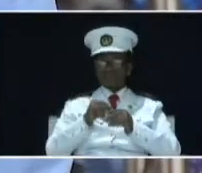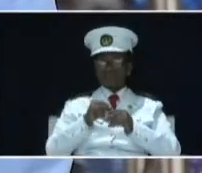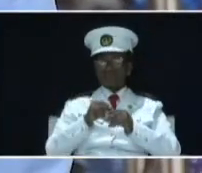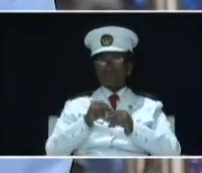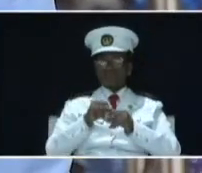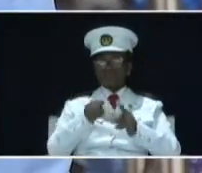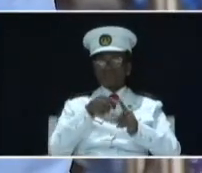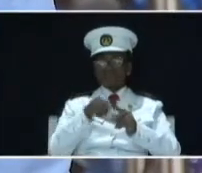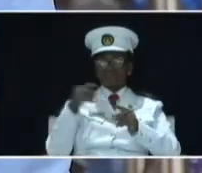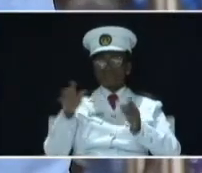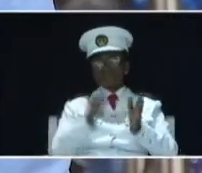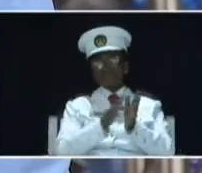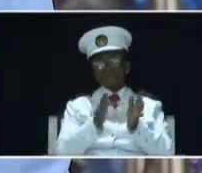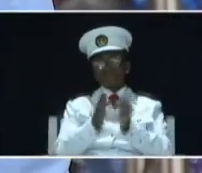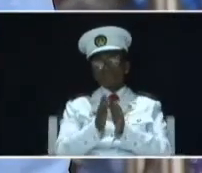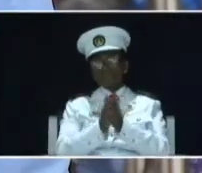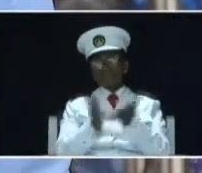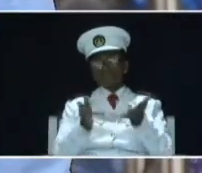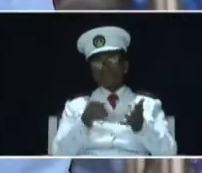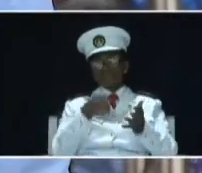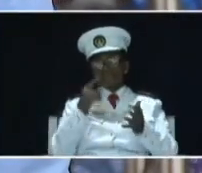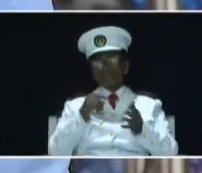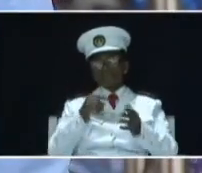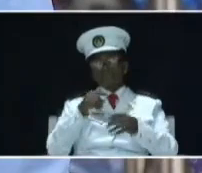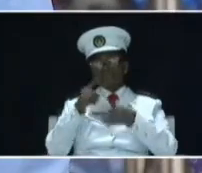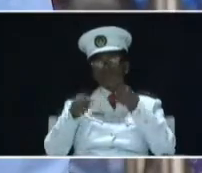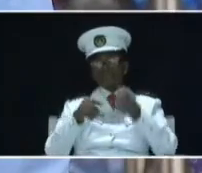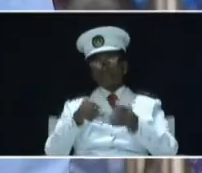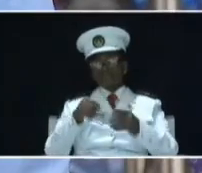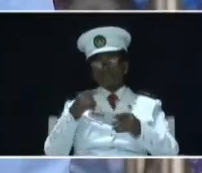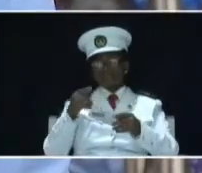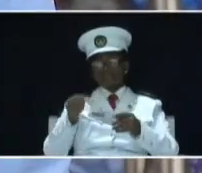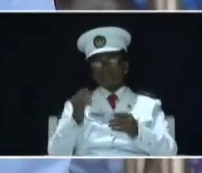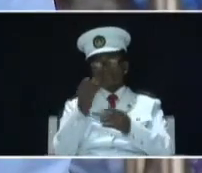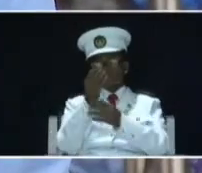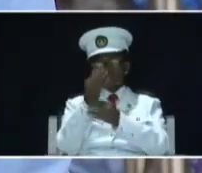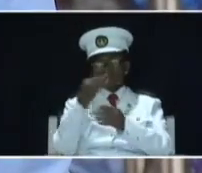when the Bible said God performed special miracles by the hand of Paul the apostle,